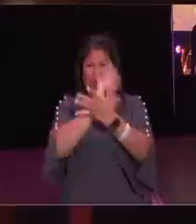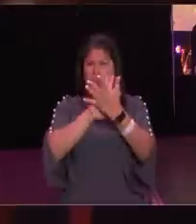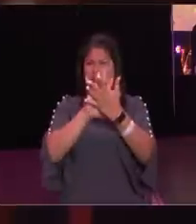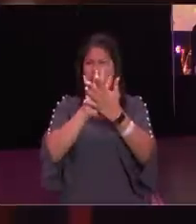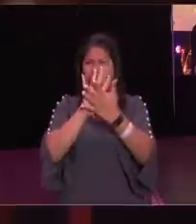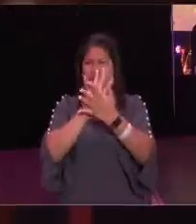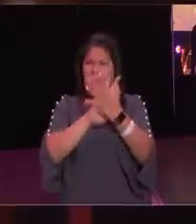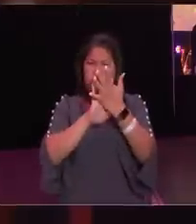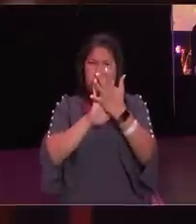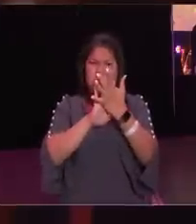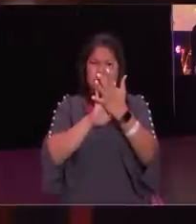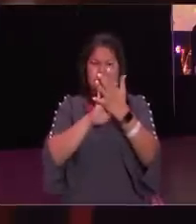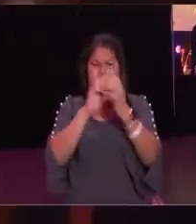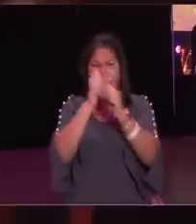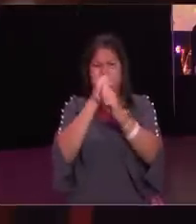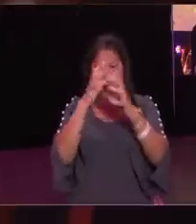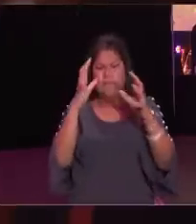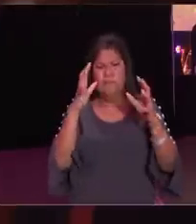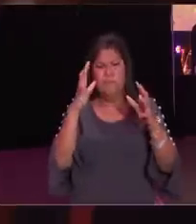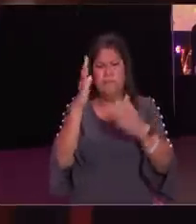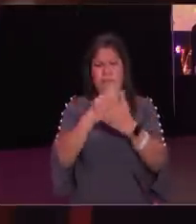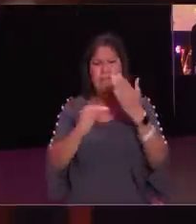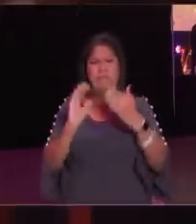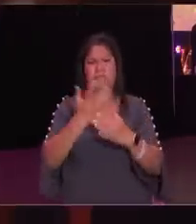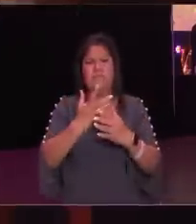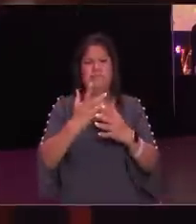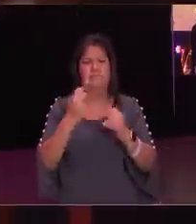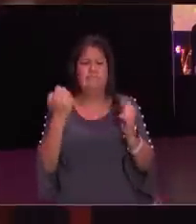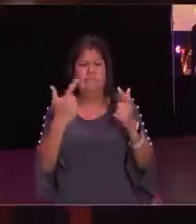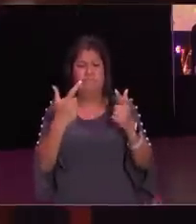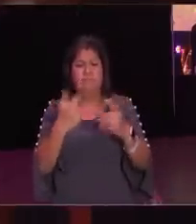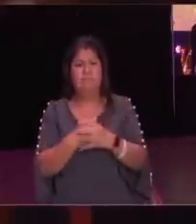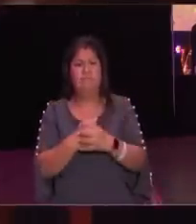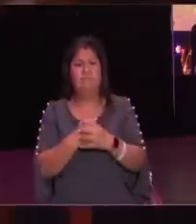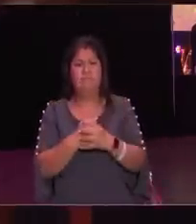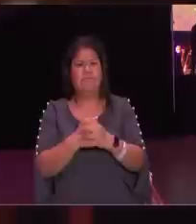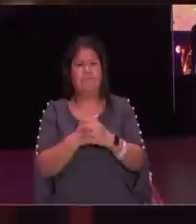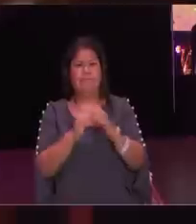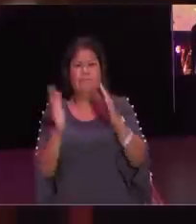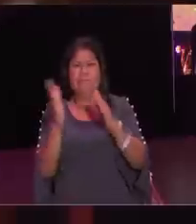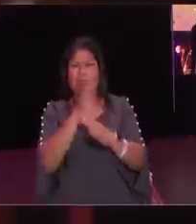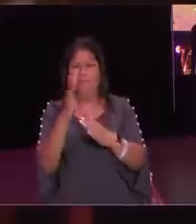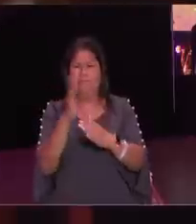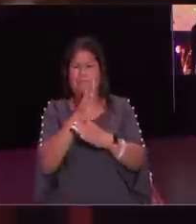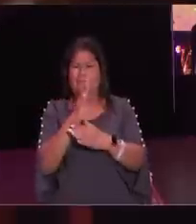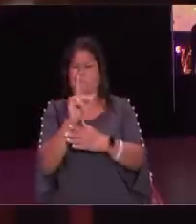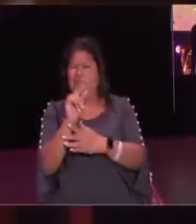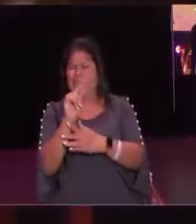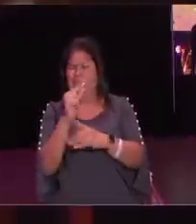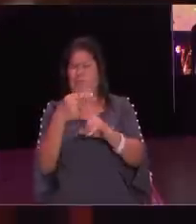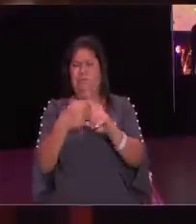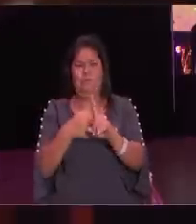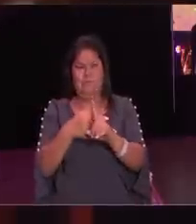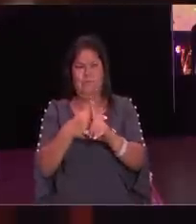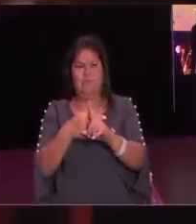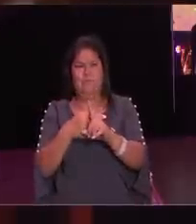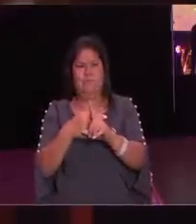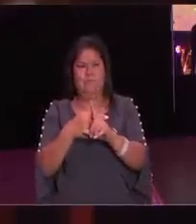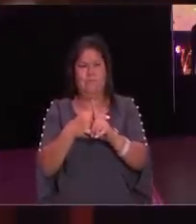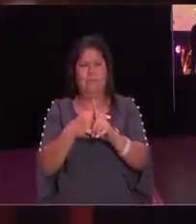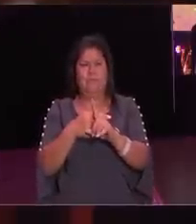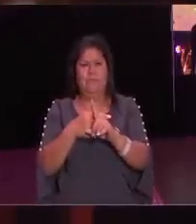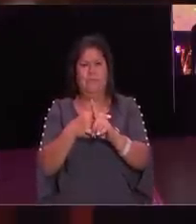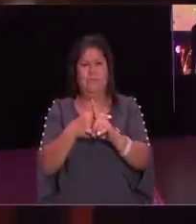confusion. And I can imagine for some of us, maybe all of us, somewhere in the last 20 months, we have been able